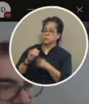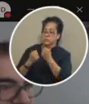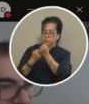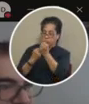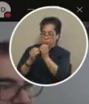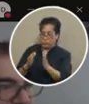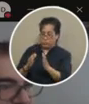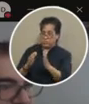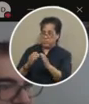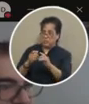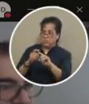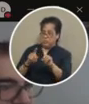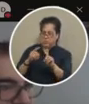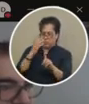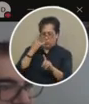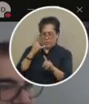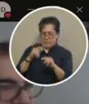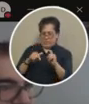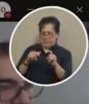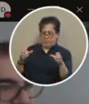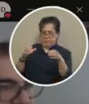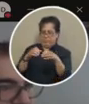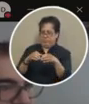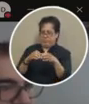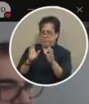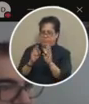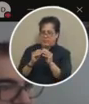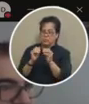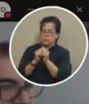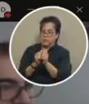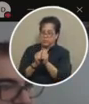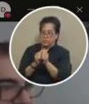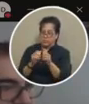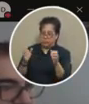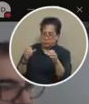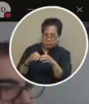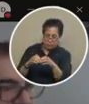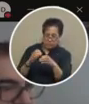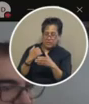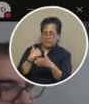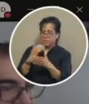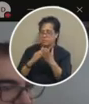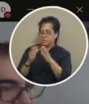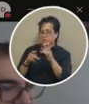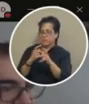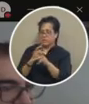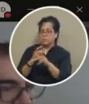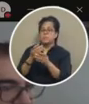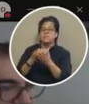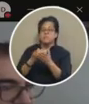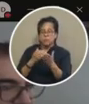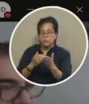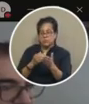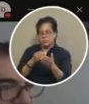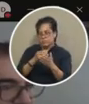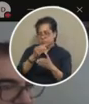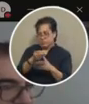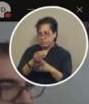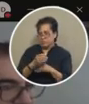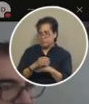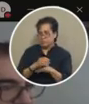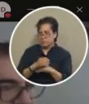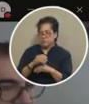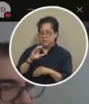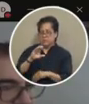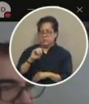supporters are, but why can't they meet together and discuss this issue and come to some sort of solution before you purchase that item? With